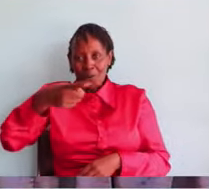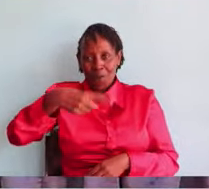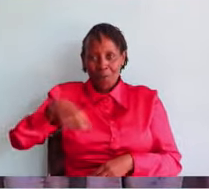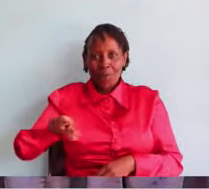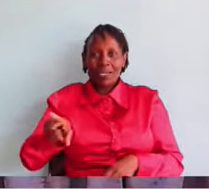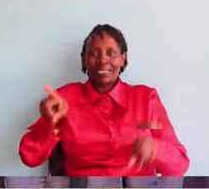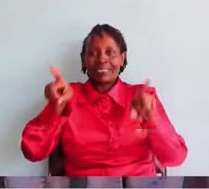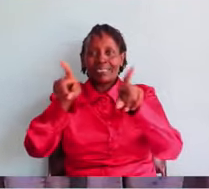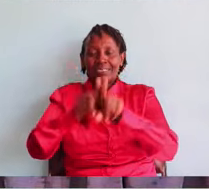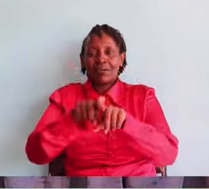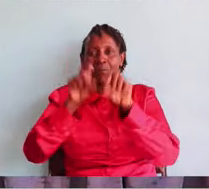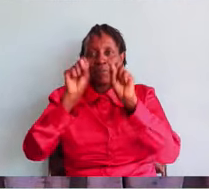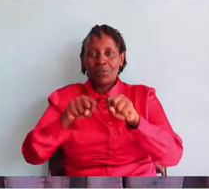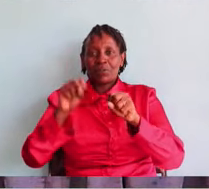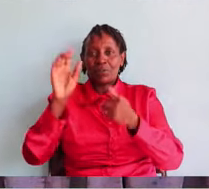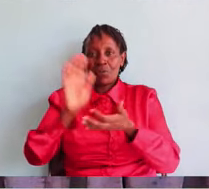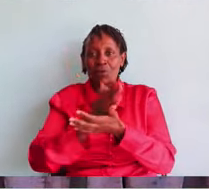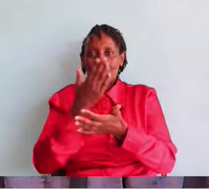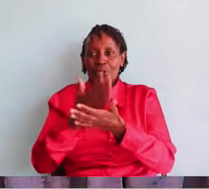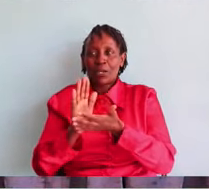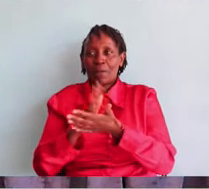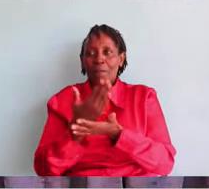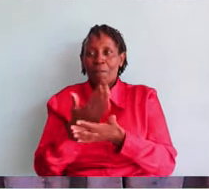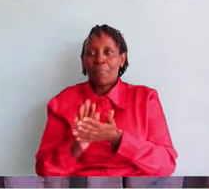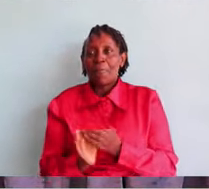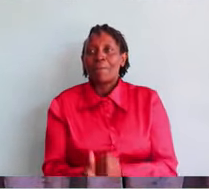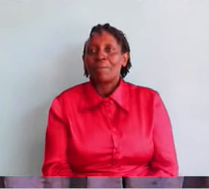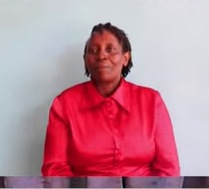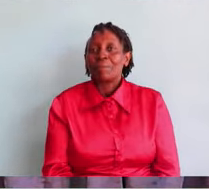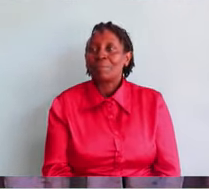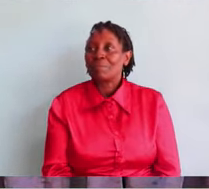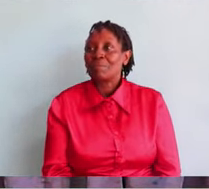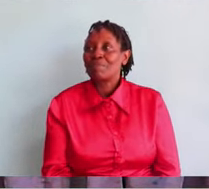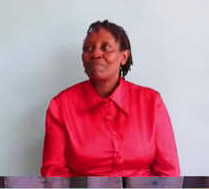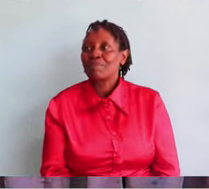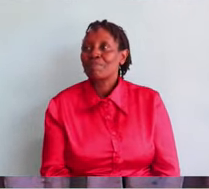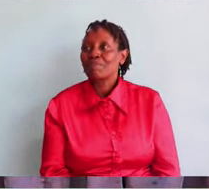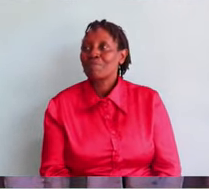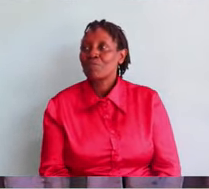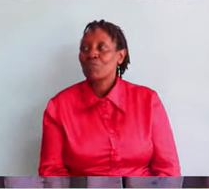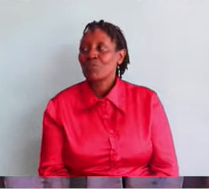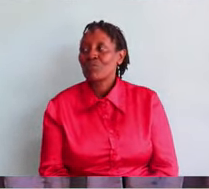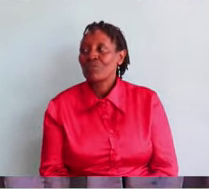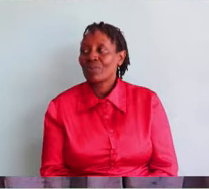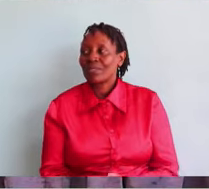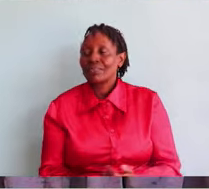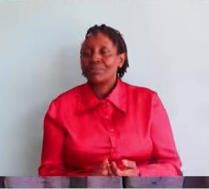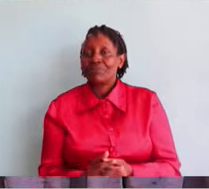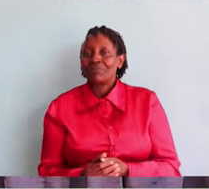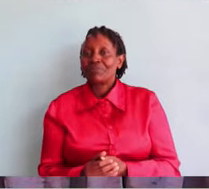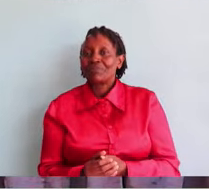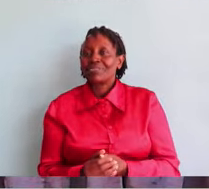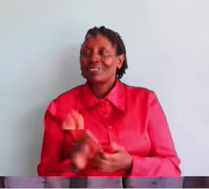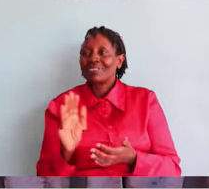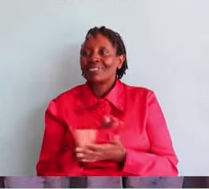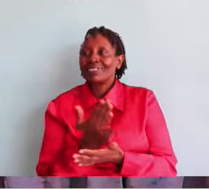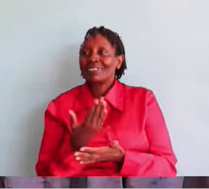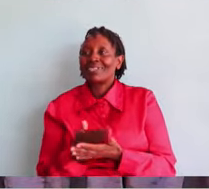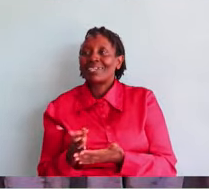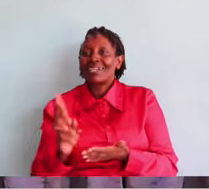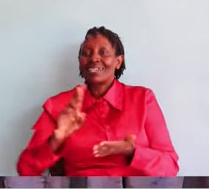an extraordinary way. Now, I asked Noah, because Noah was here a little earlier. He chairs our Resource